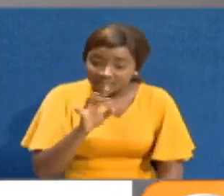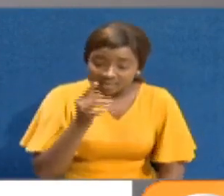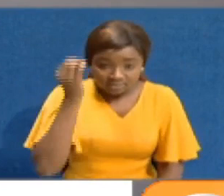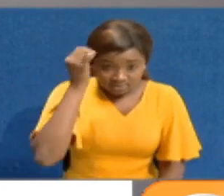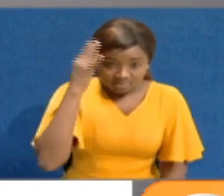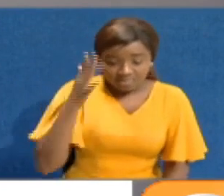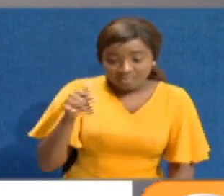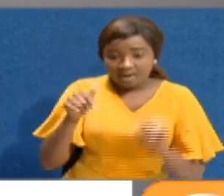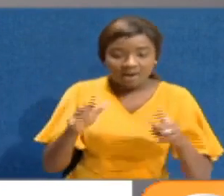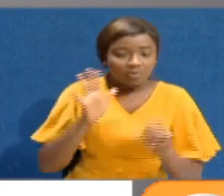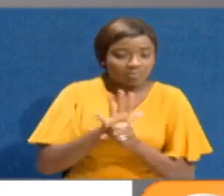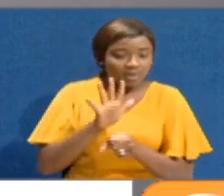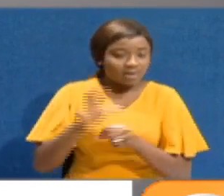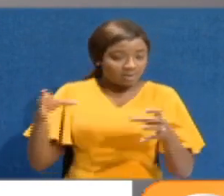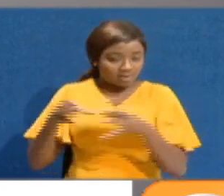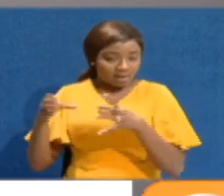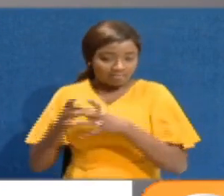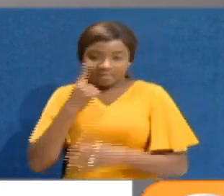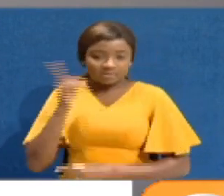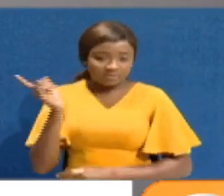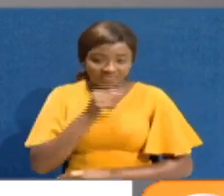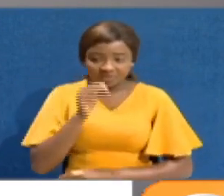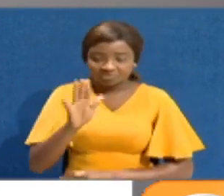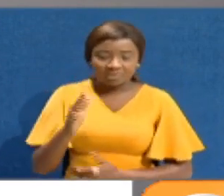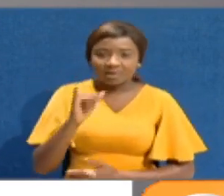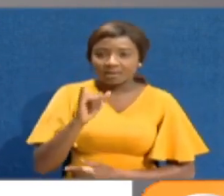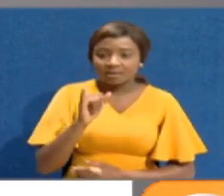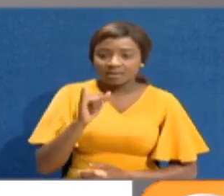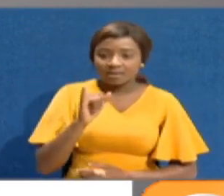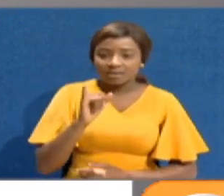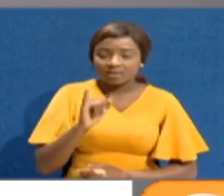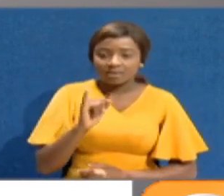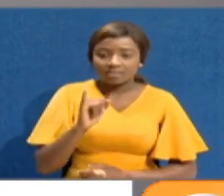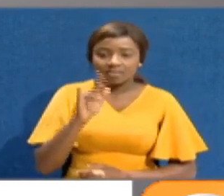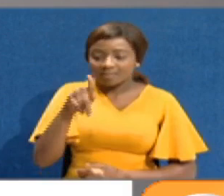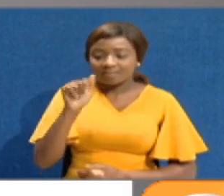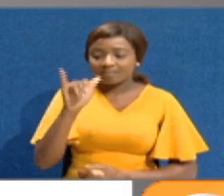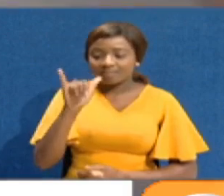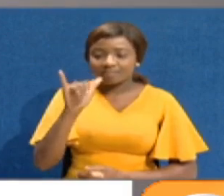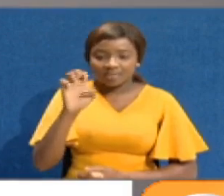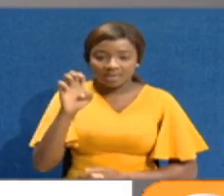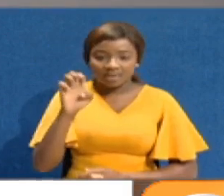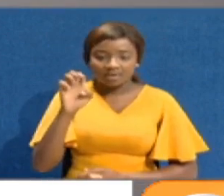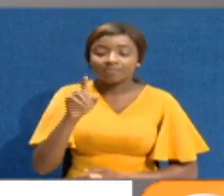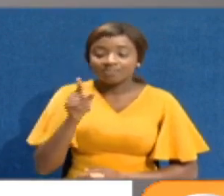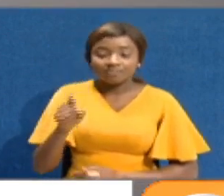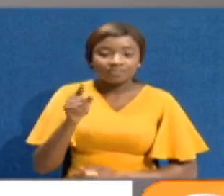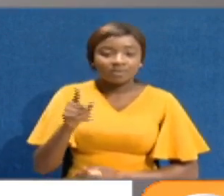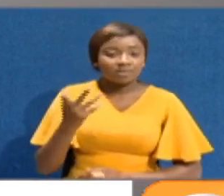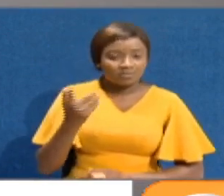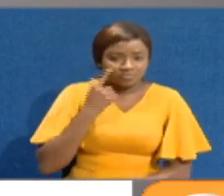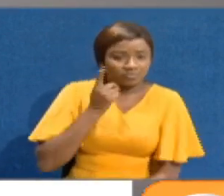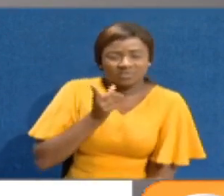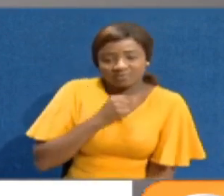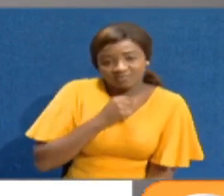when already companies, we are seeing the numbers with the income tax, which is basically the payee that is paid by employees and the corporation, and